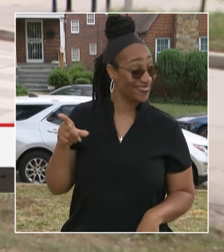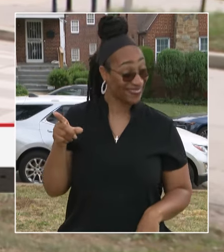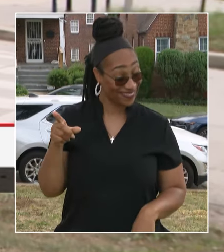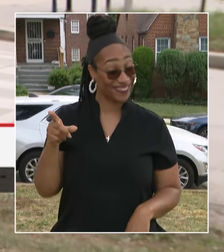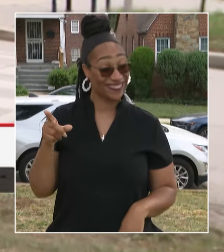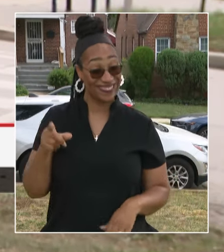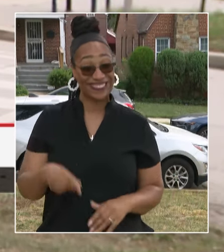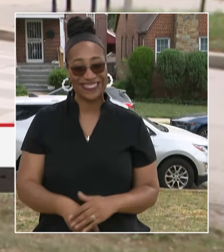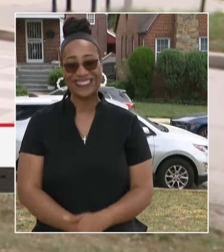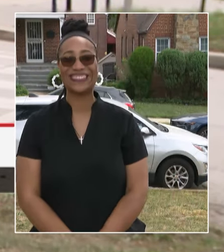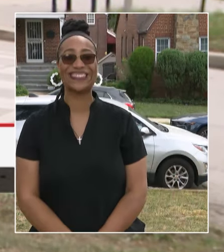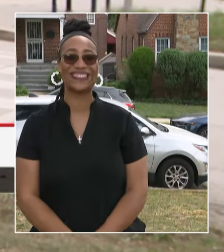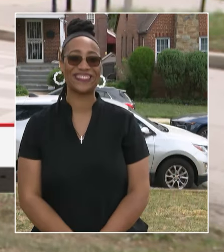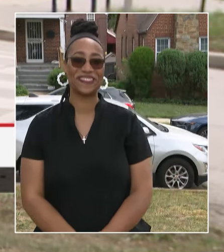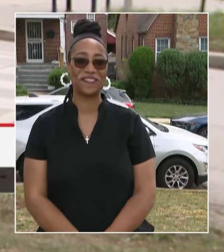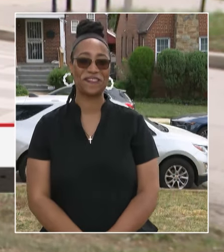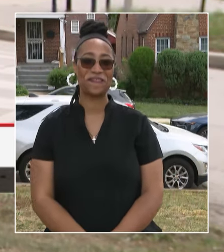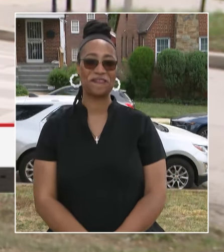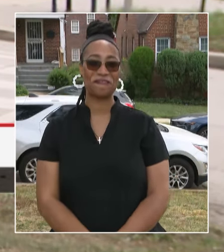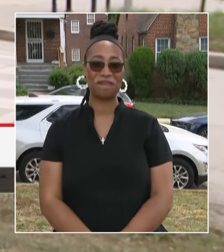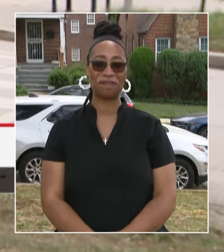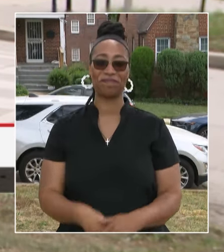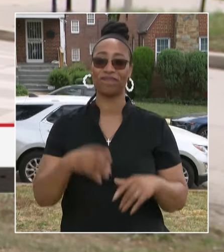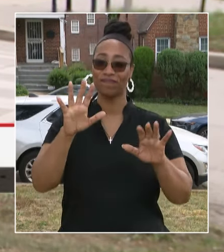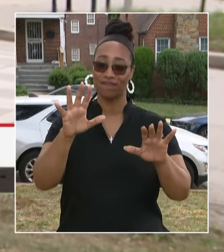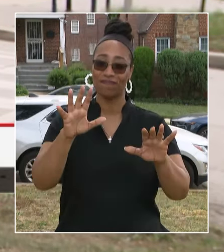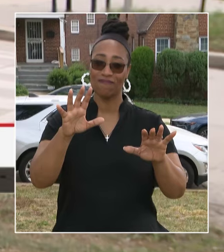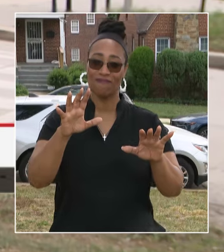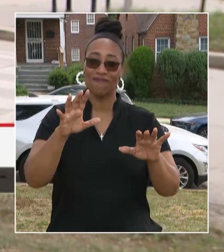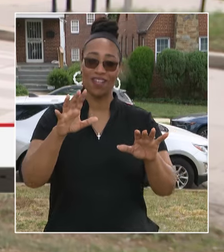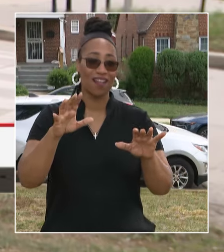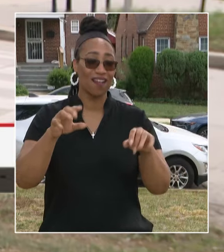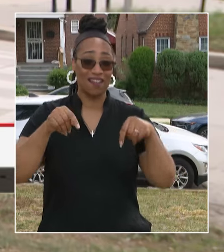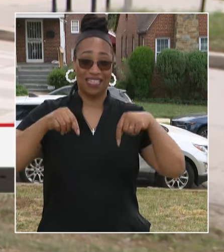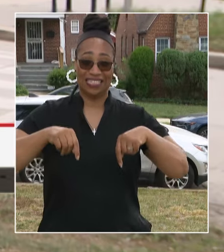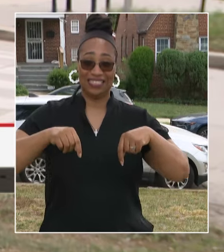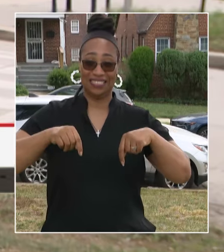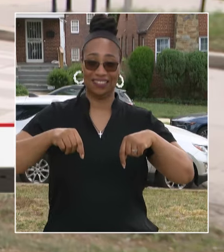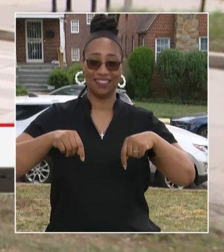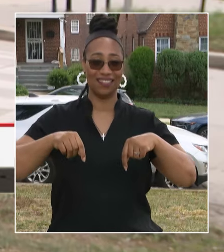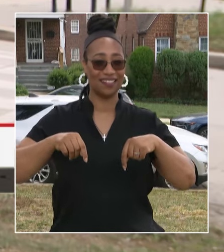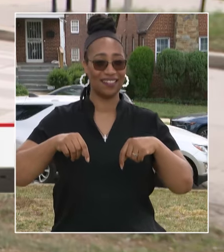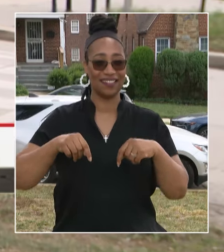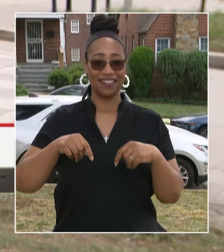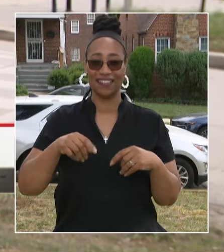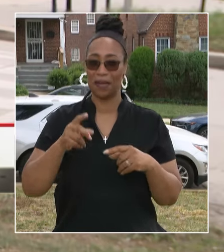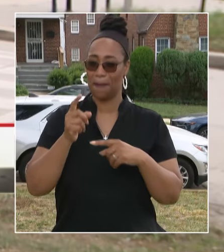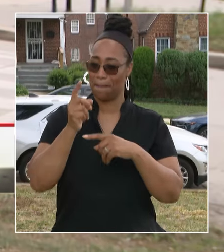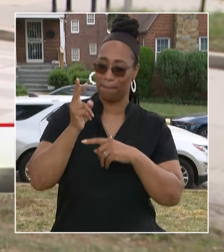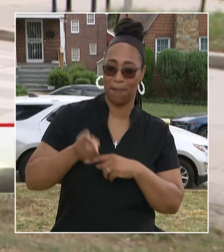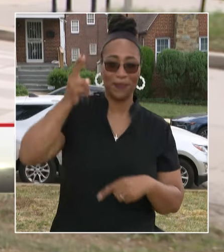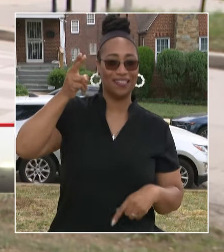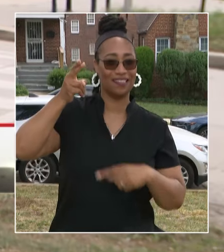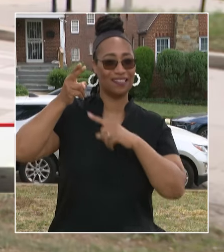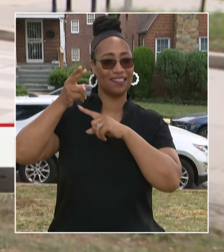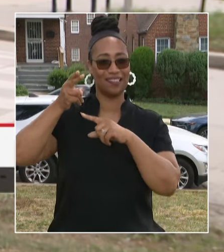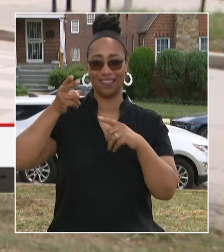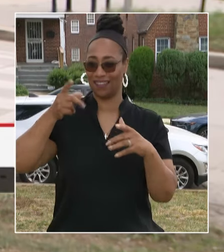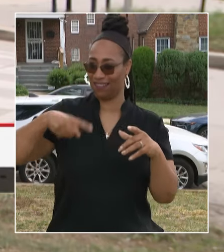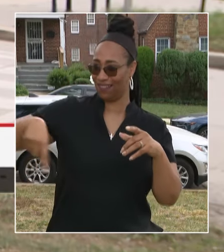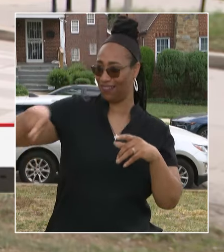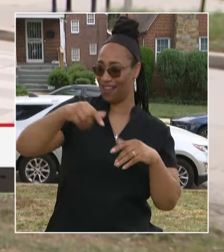young people be a part of the program. And so again, we want to thank students from Sojourner Truth and Friendship for joining us. And I heard